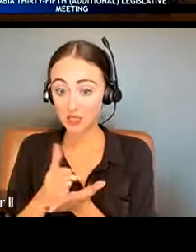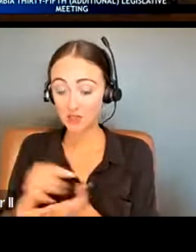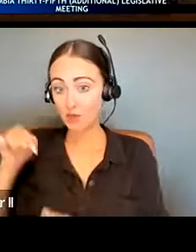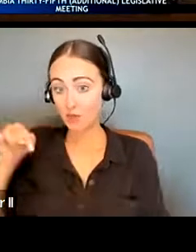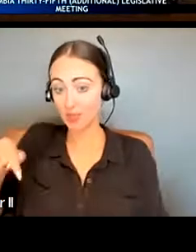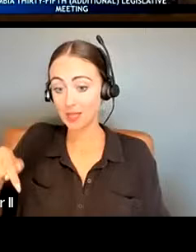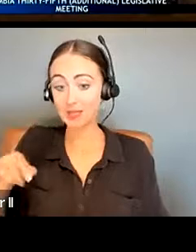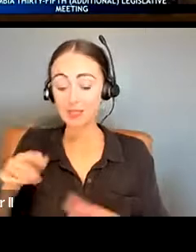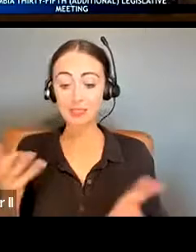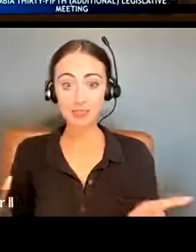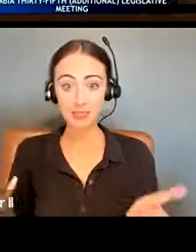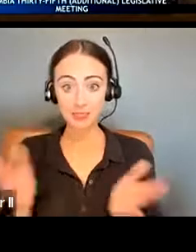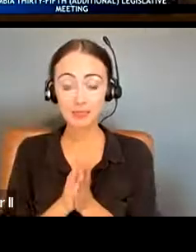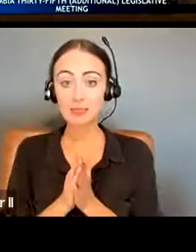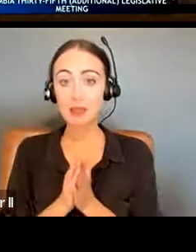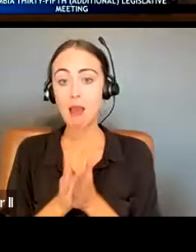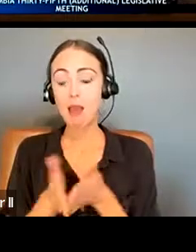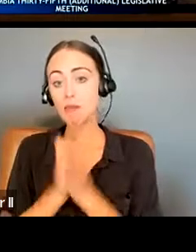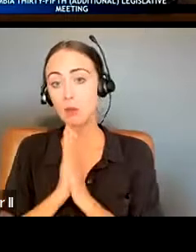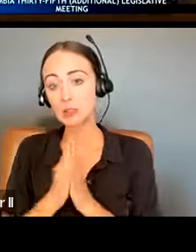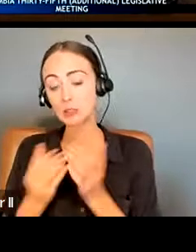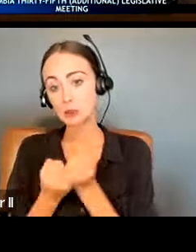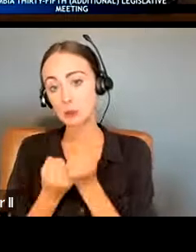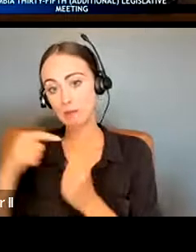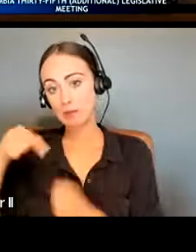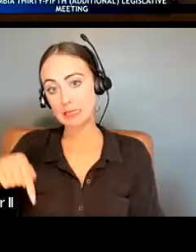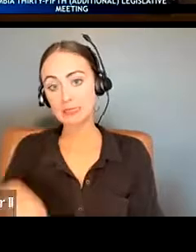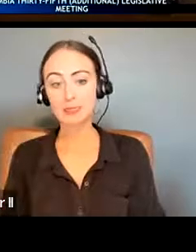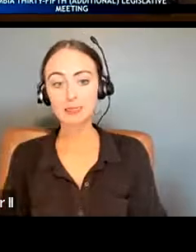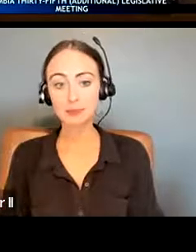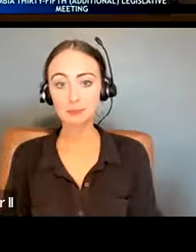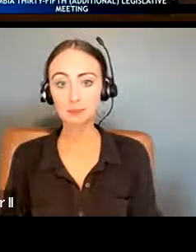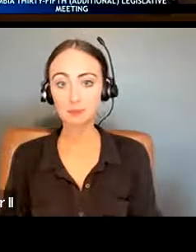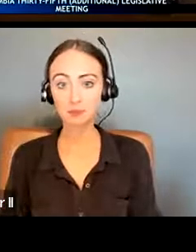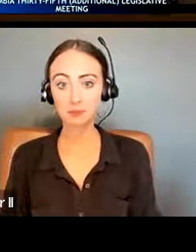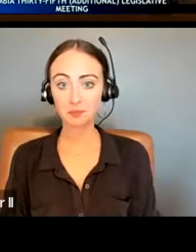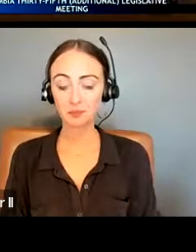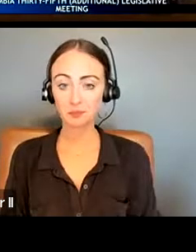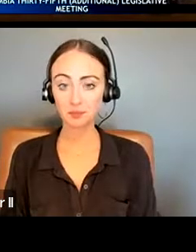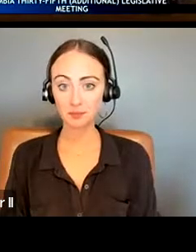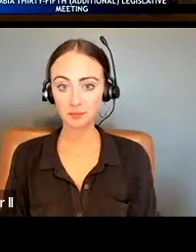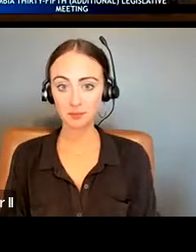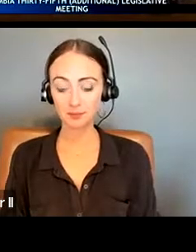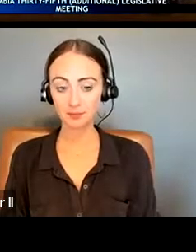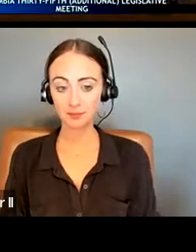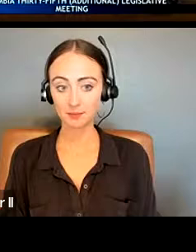With that, I would ask for support for this measure and move it.